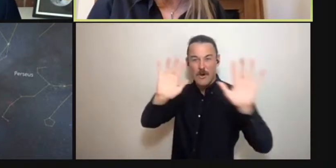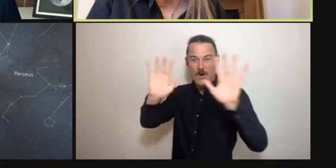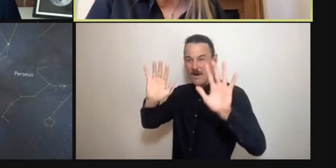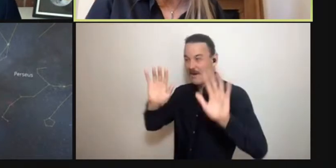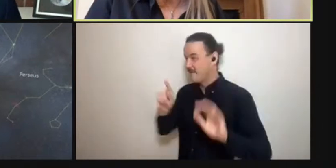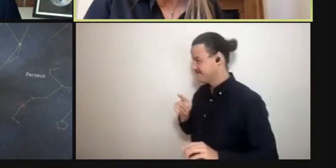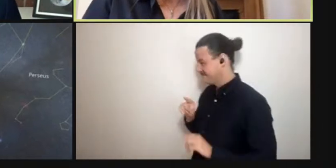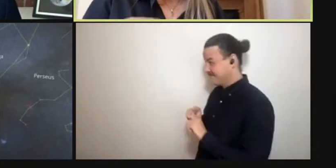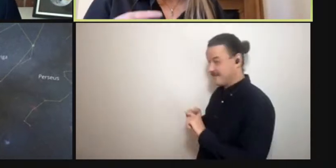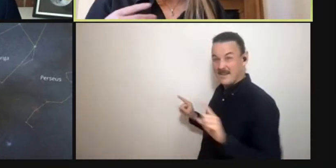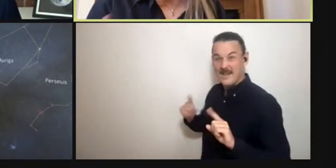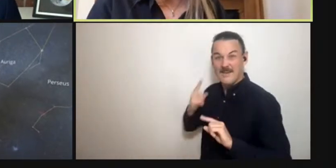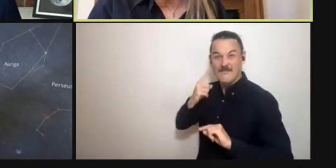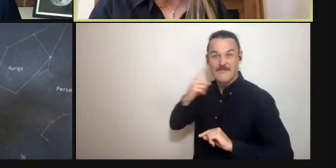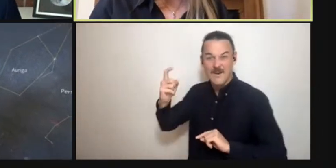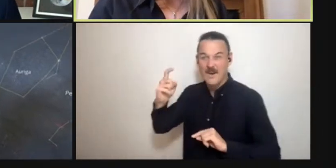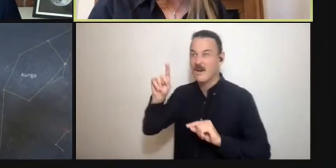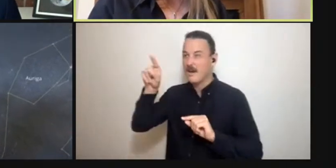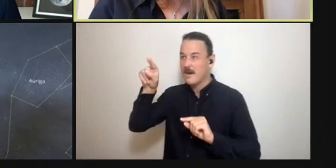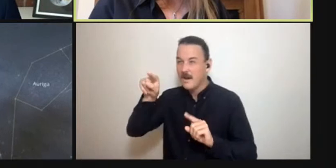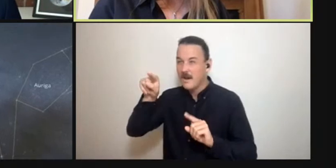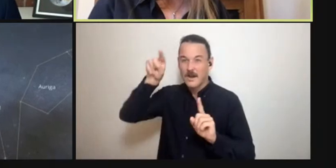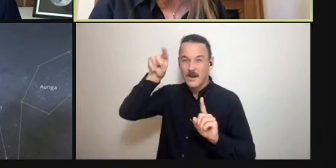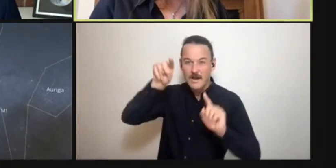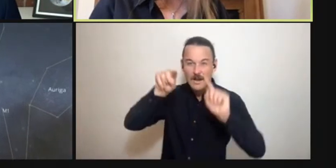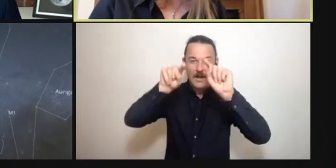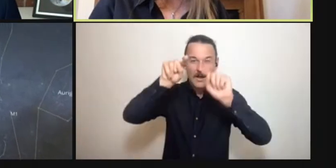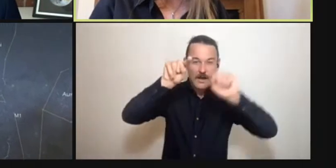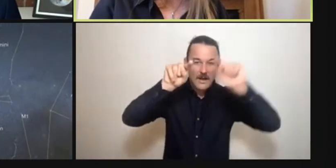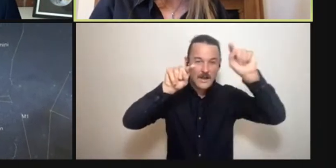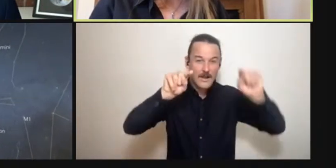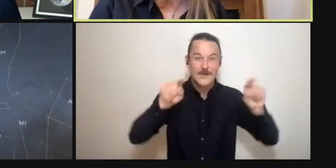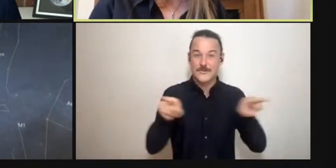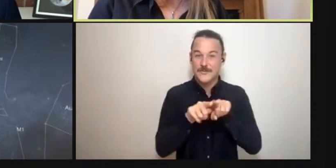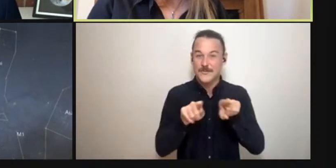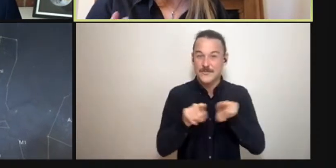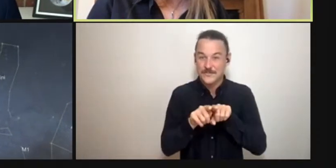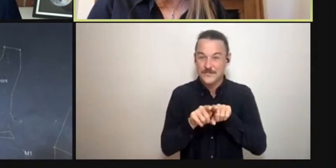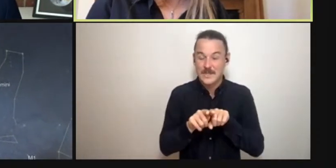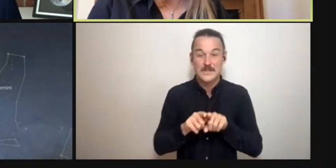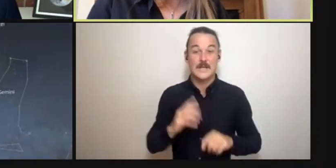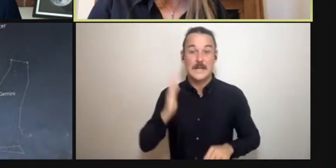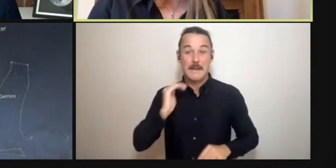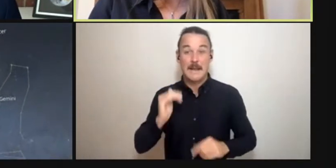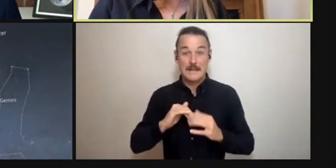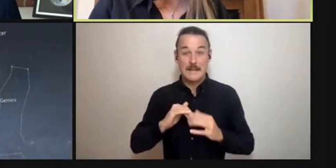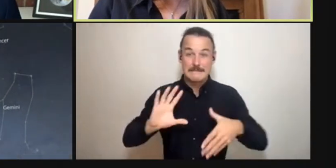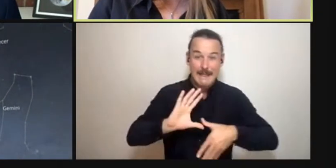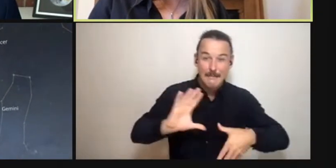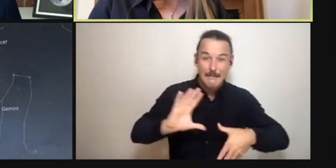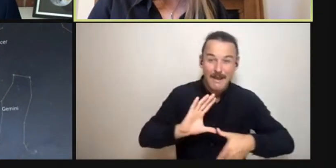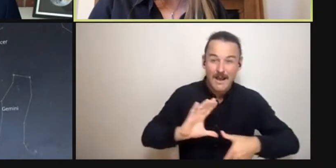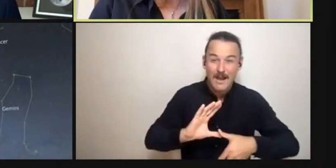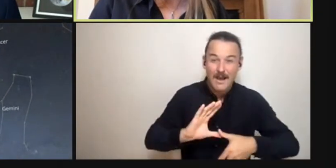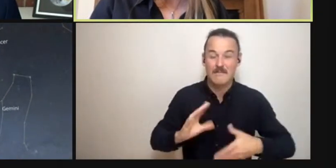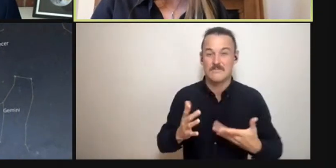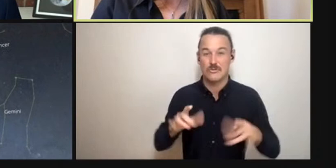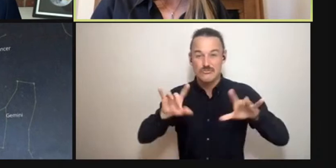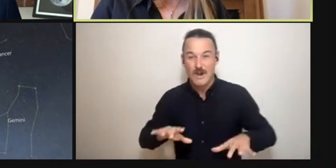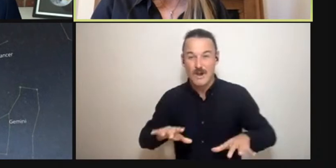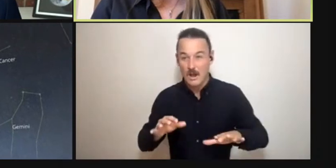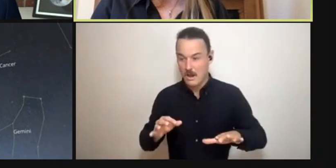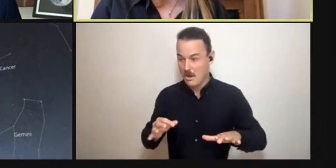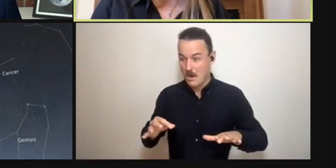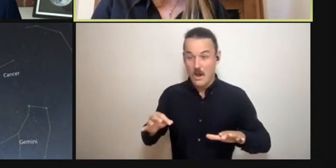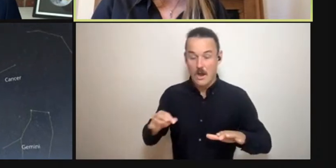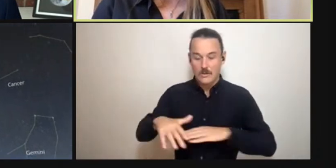America or the islands around Australia or Australia itself, for many centuries, indigenous astronomers